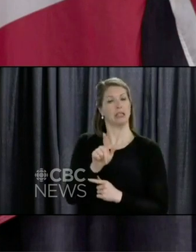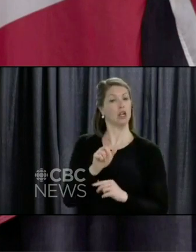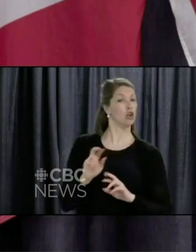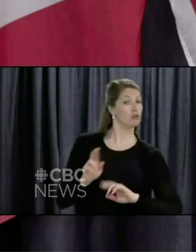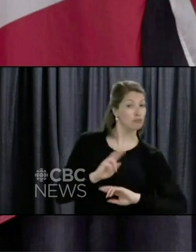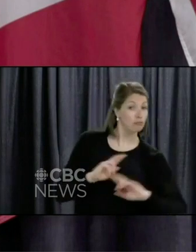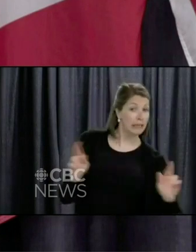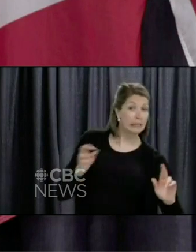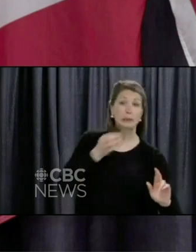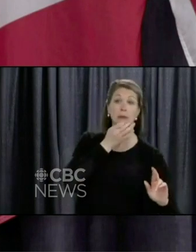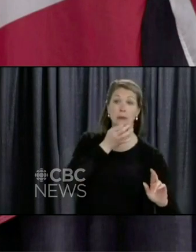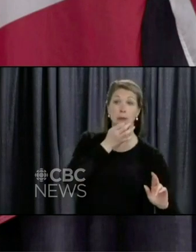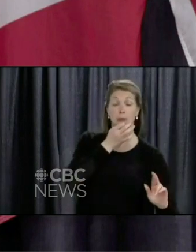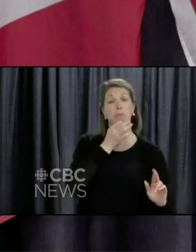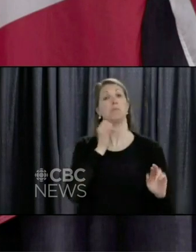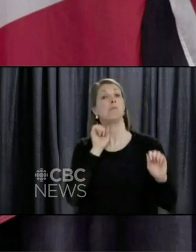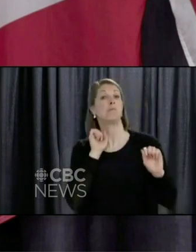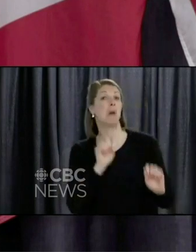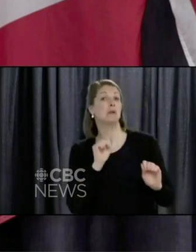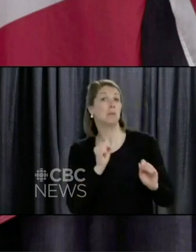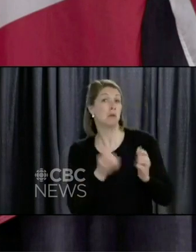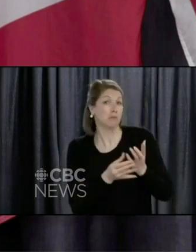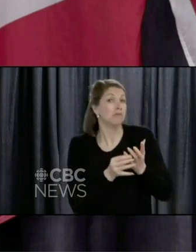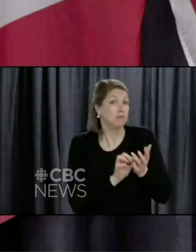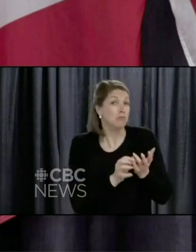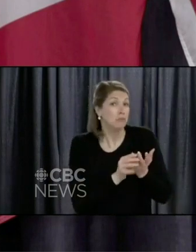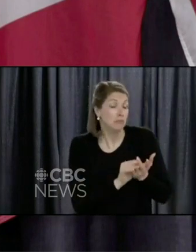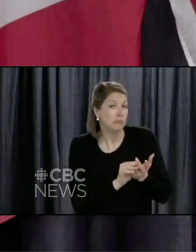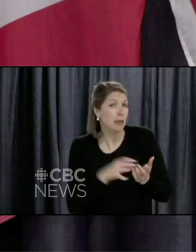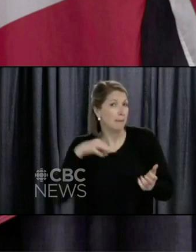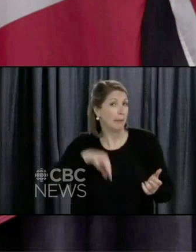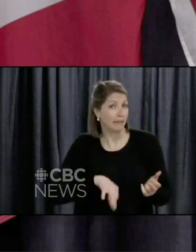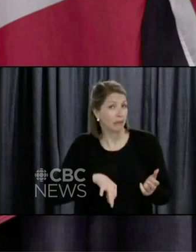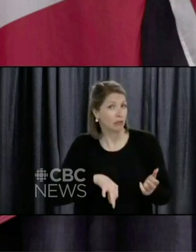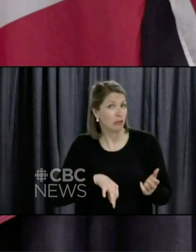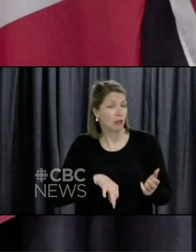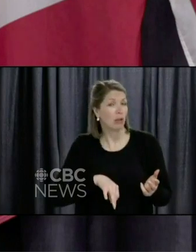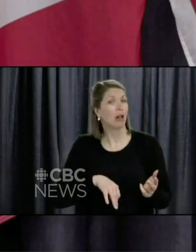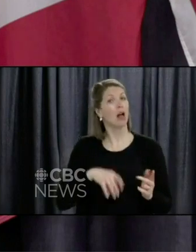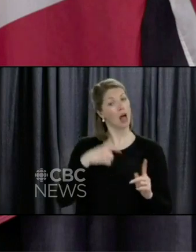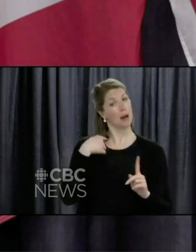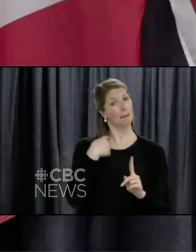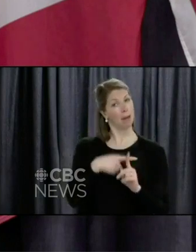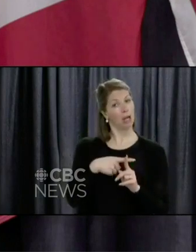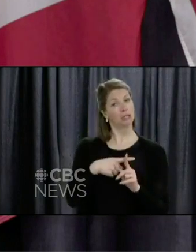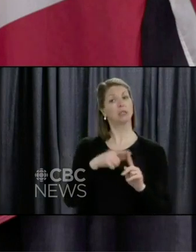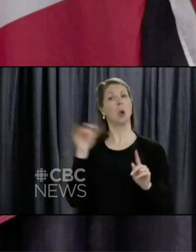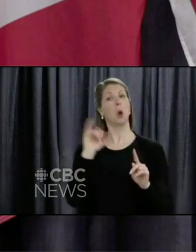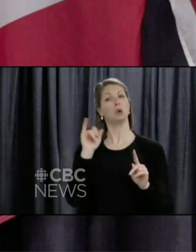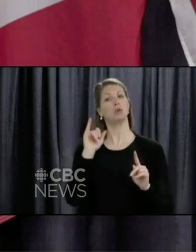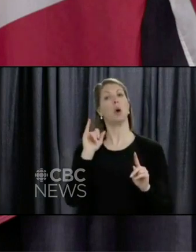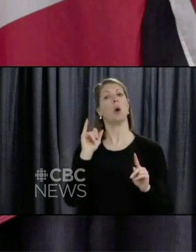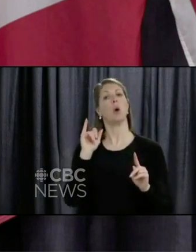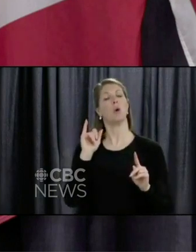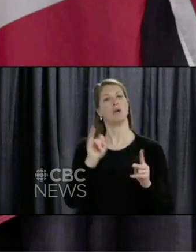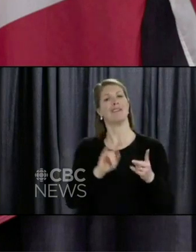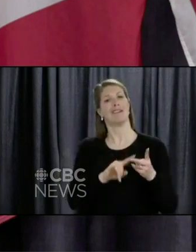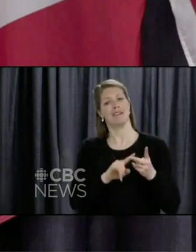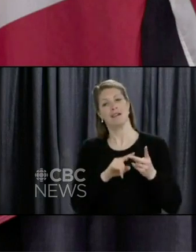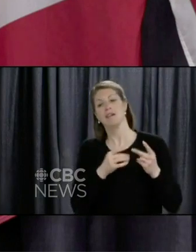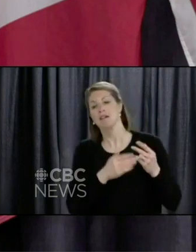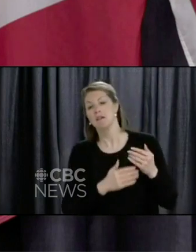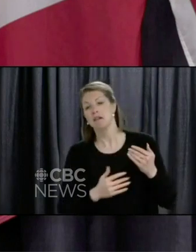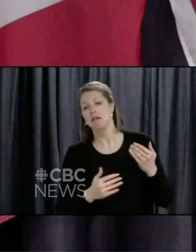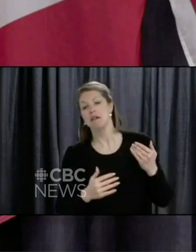and getting better for this wave. What can we do to relax a little bit and prepare for the future? And the other is